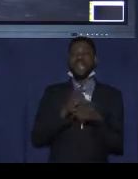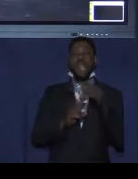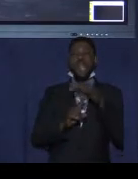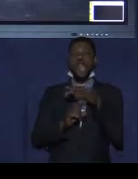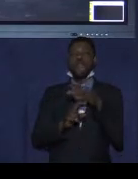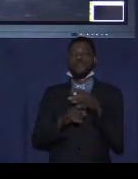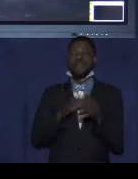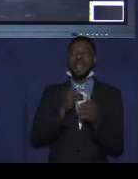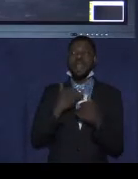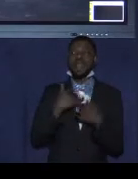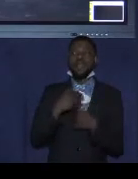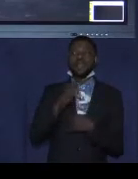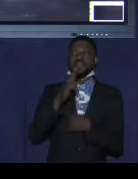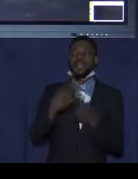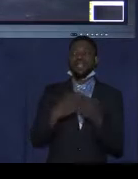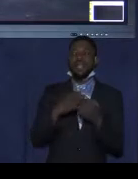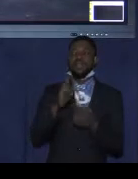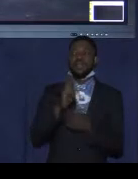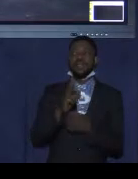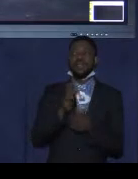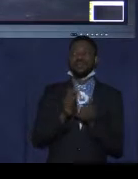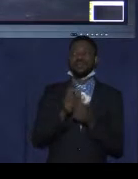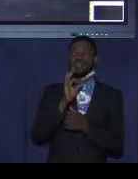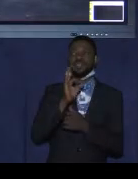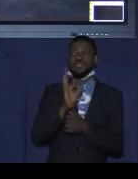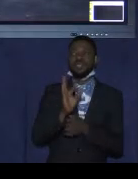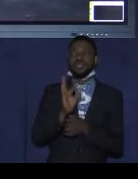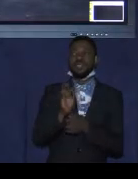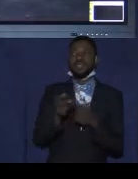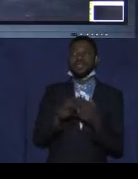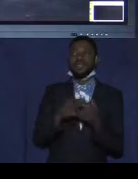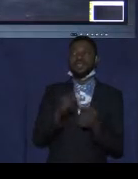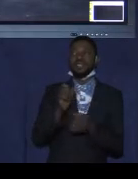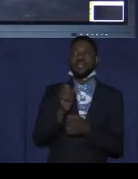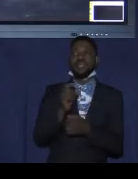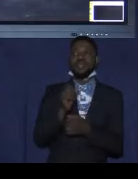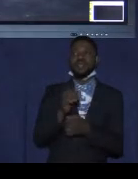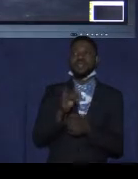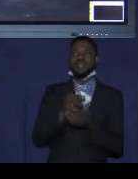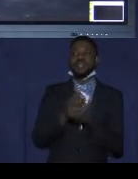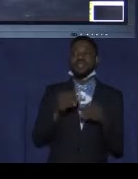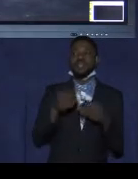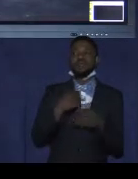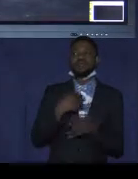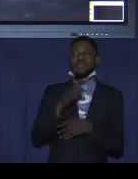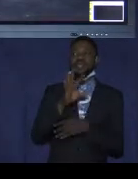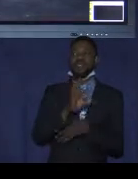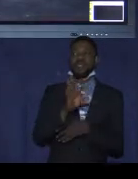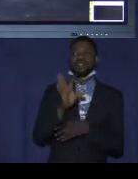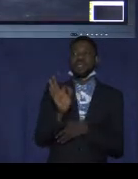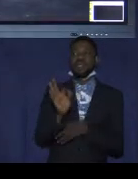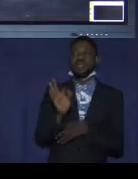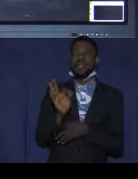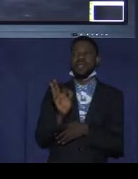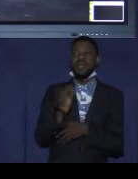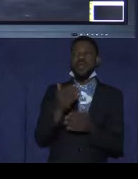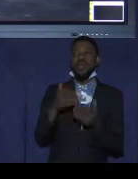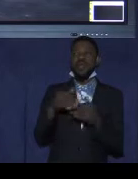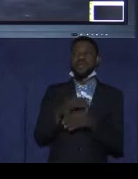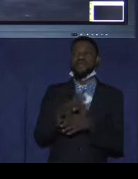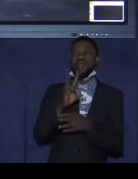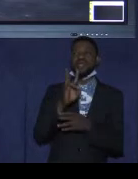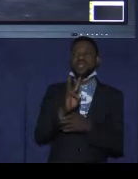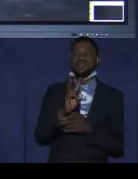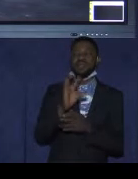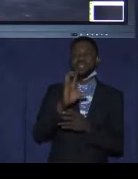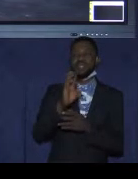in the numerator, I have 3 times 3, which is 9, times 11. And that gives me 99. So I should be left with 99